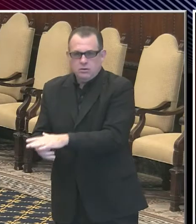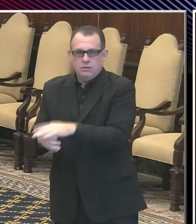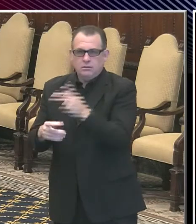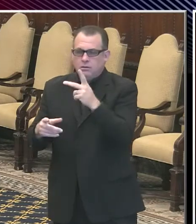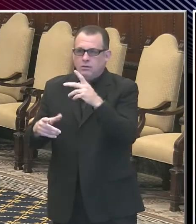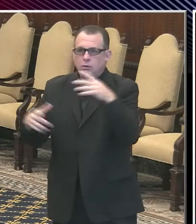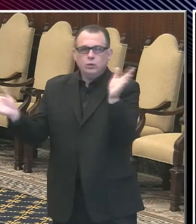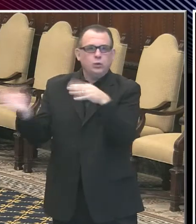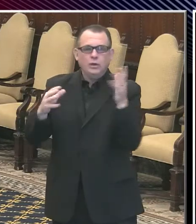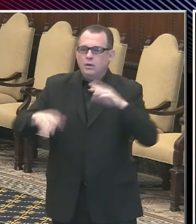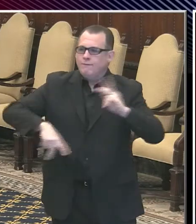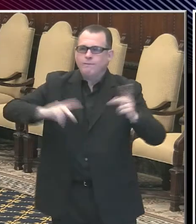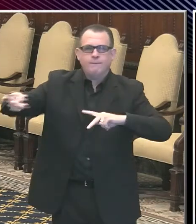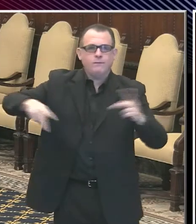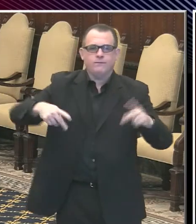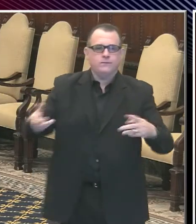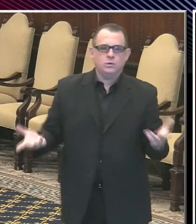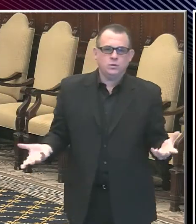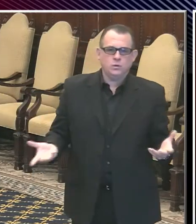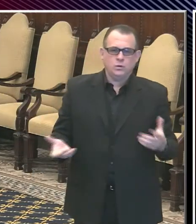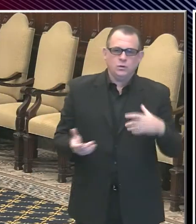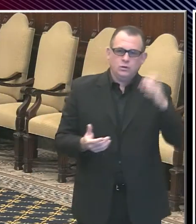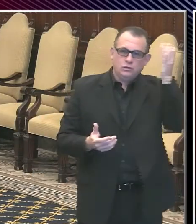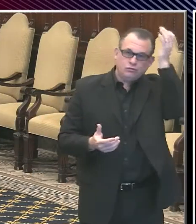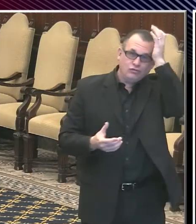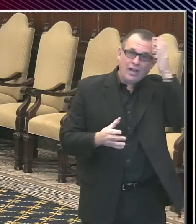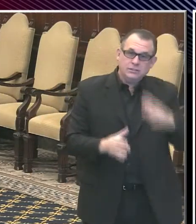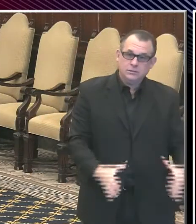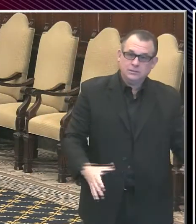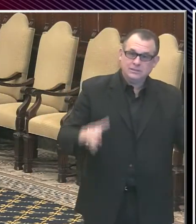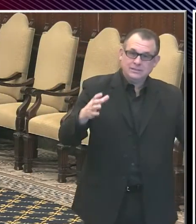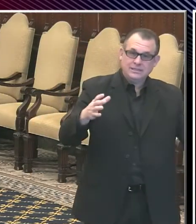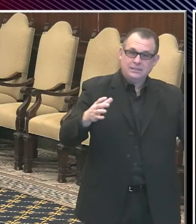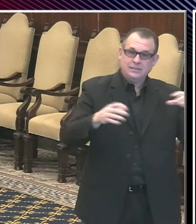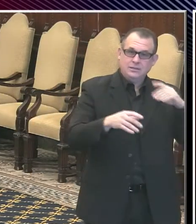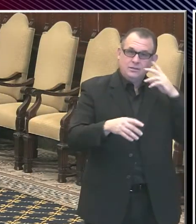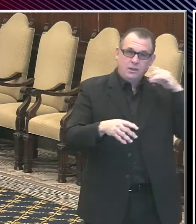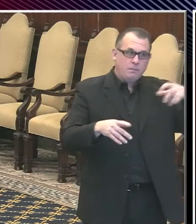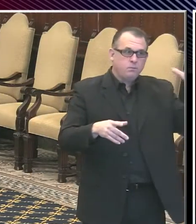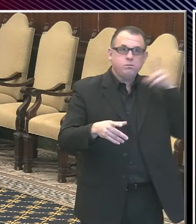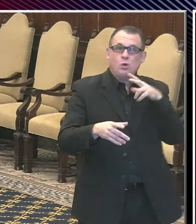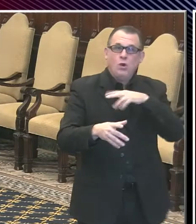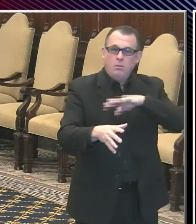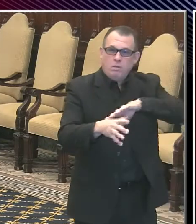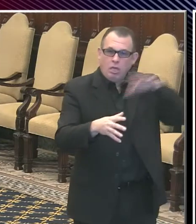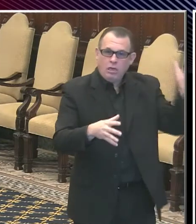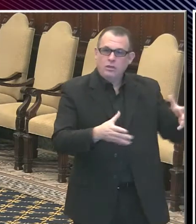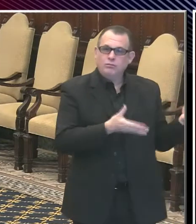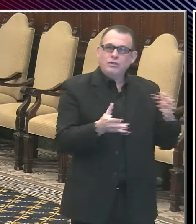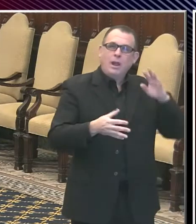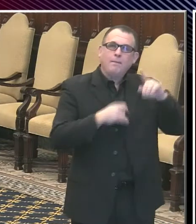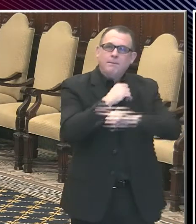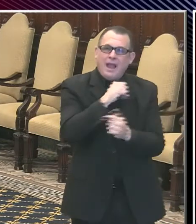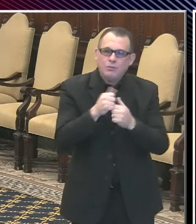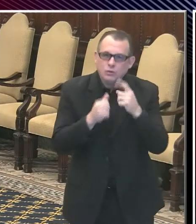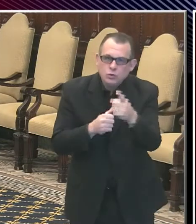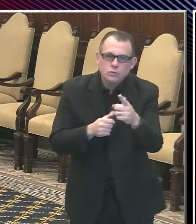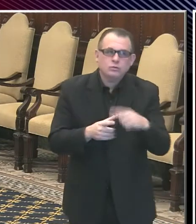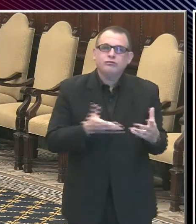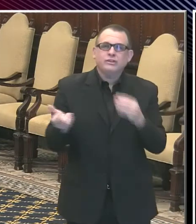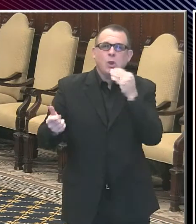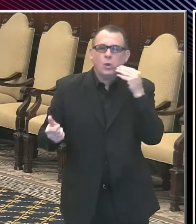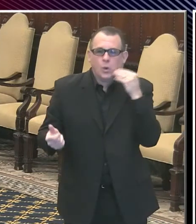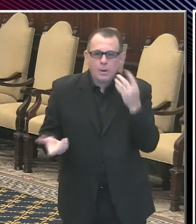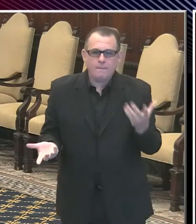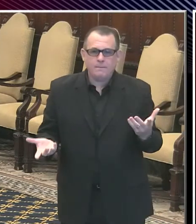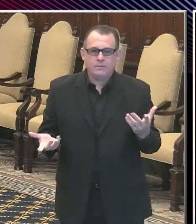talked earlier about trash overflowing in our larger parks. Bring a trash bag with you. Take that trash home. Don't throw your trash out your car